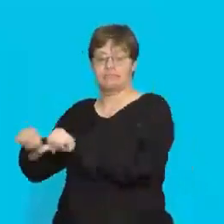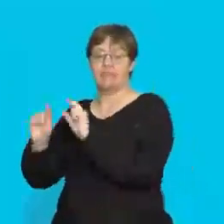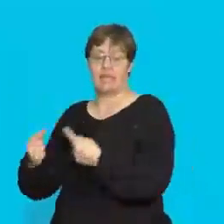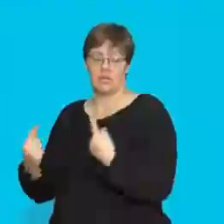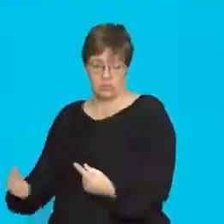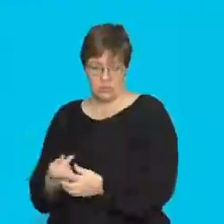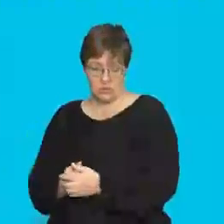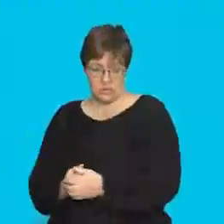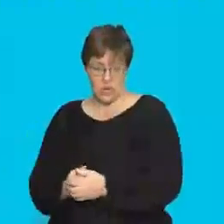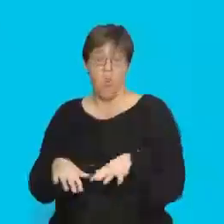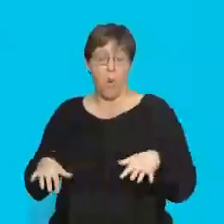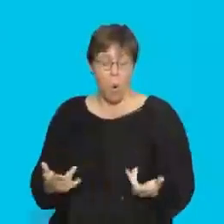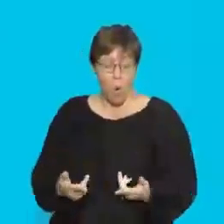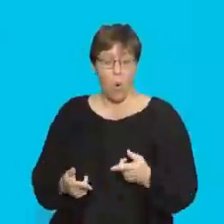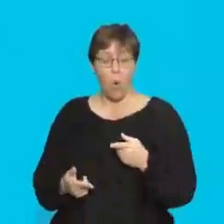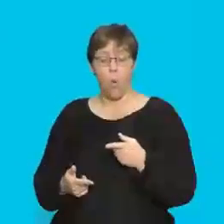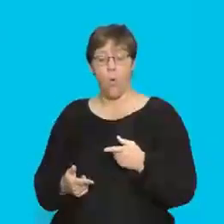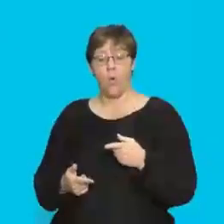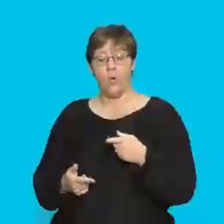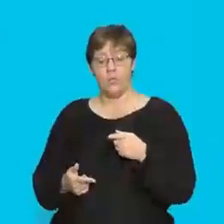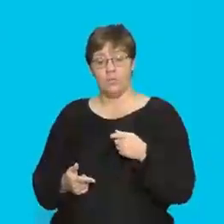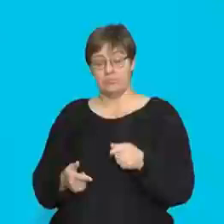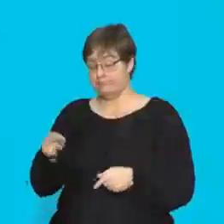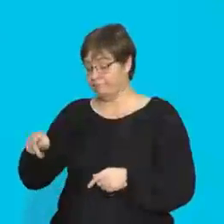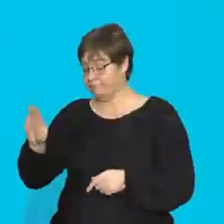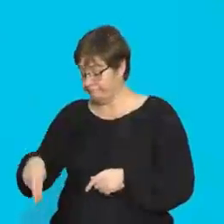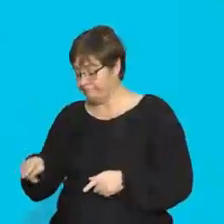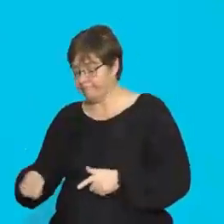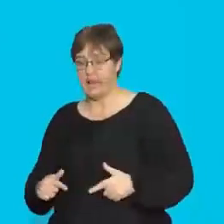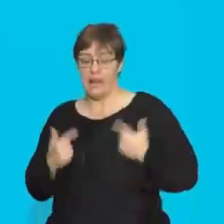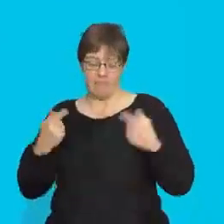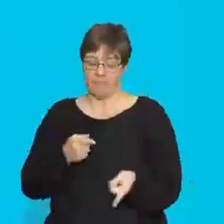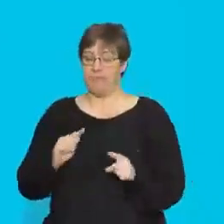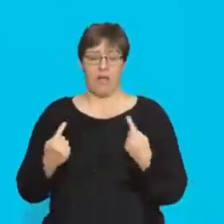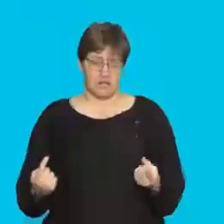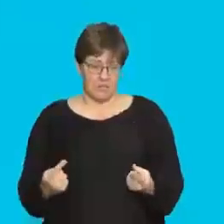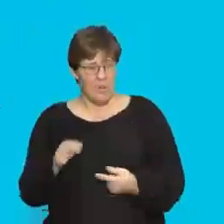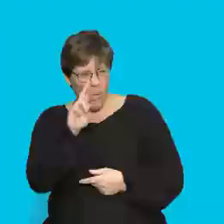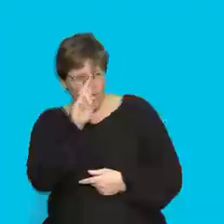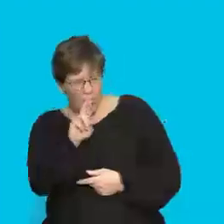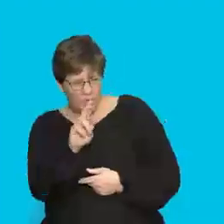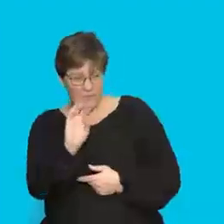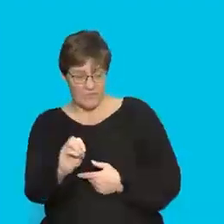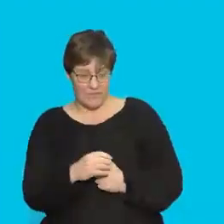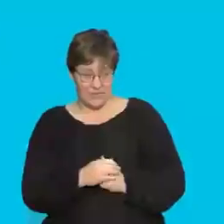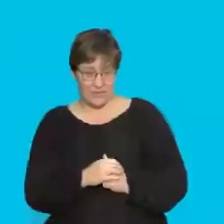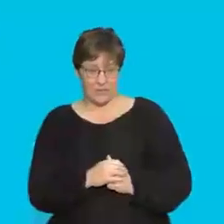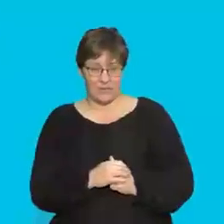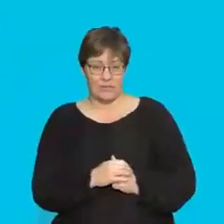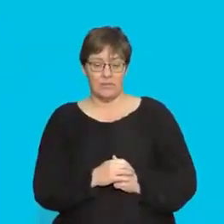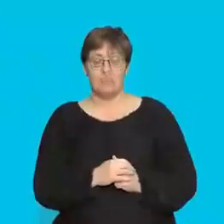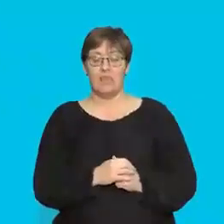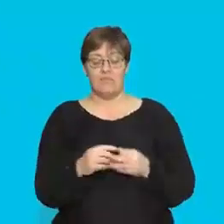other. That's how close this symbiotic relationship is. Now, there are three kinds